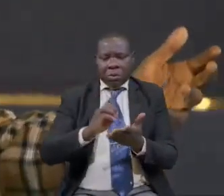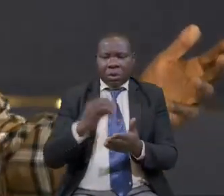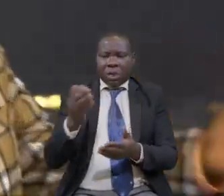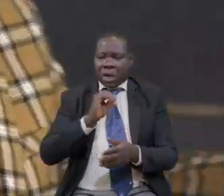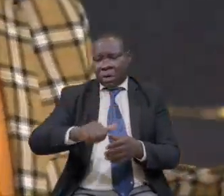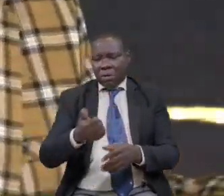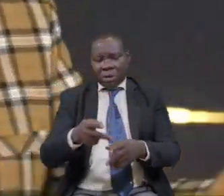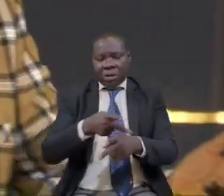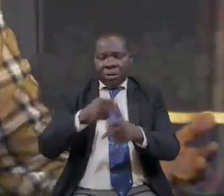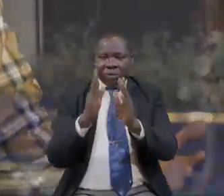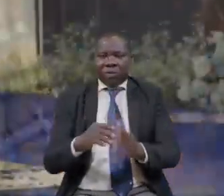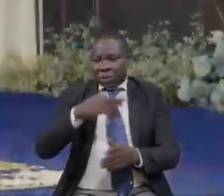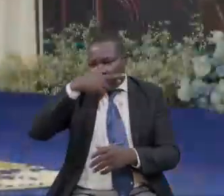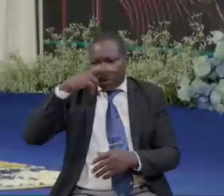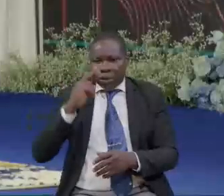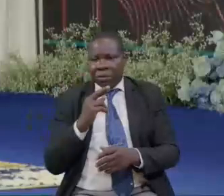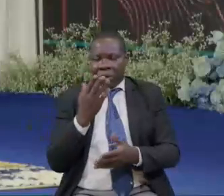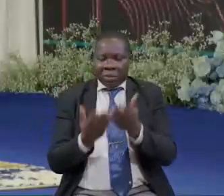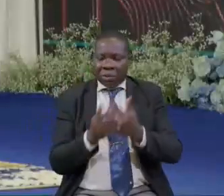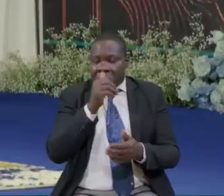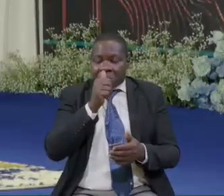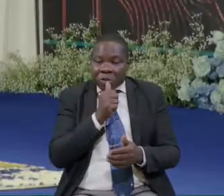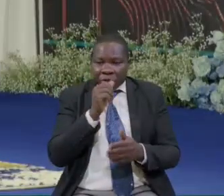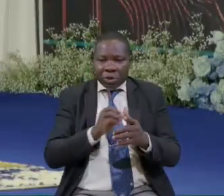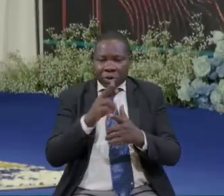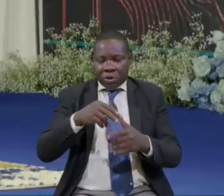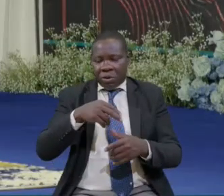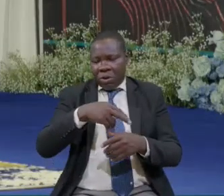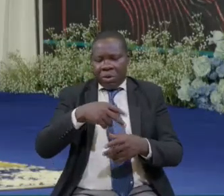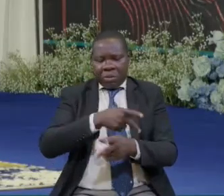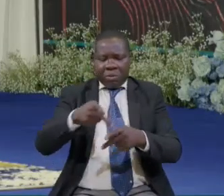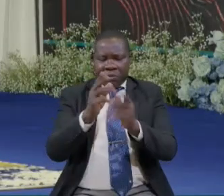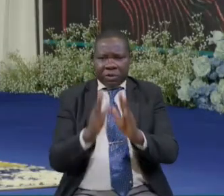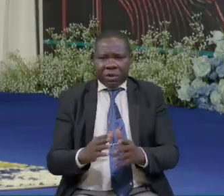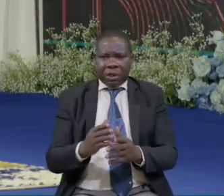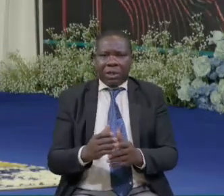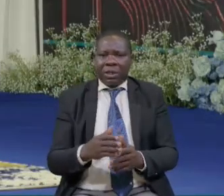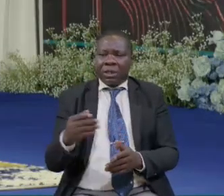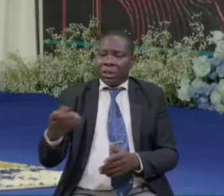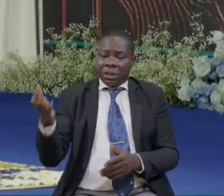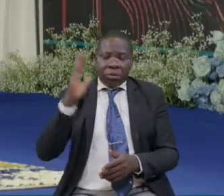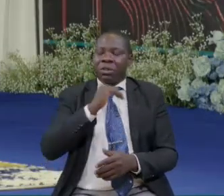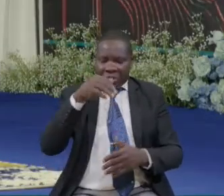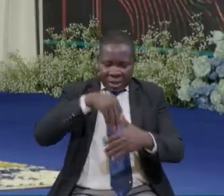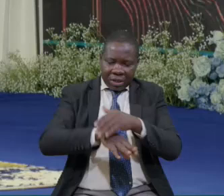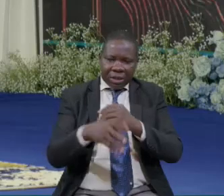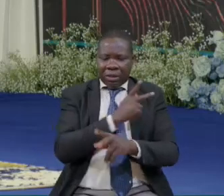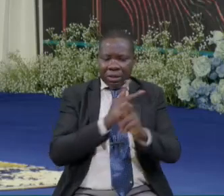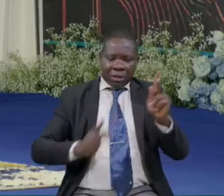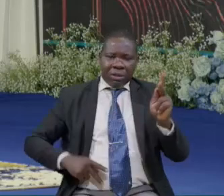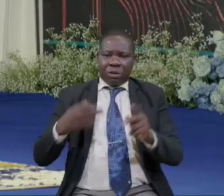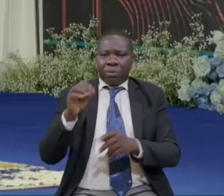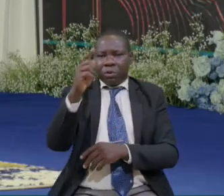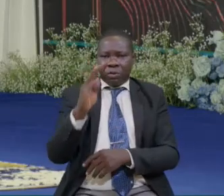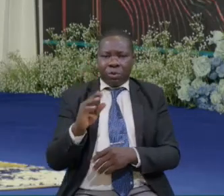they are private thieves or professional thieves, they don't get to the kingdom of God. No, the covetous,